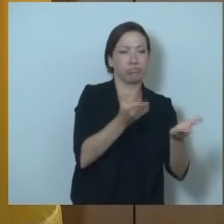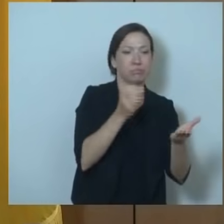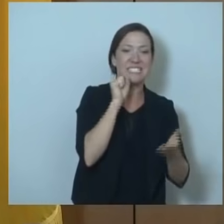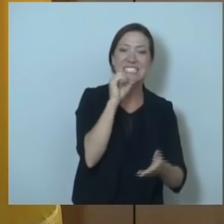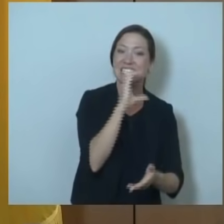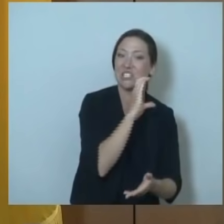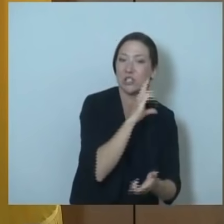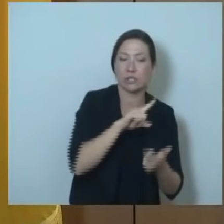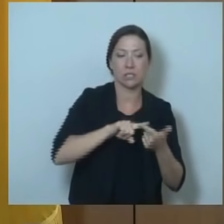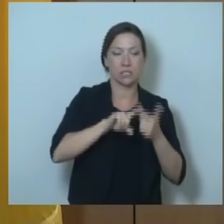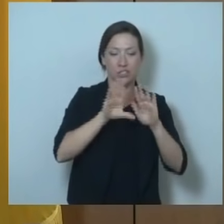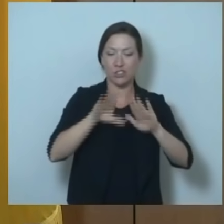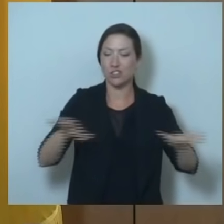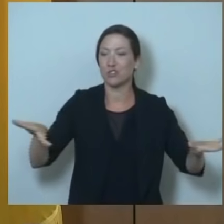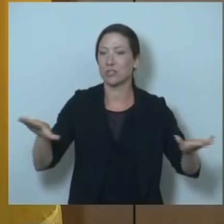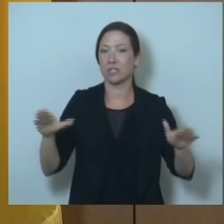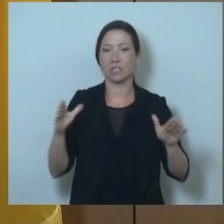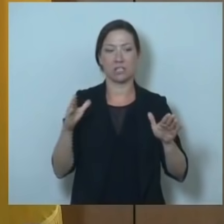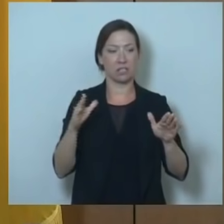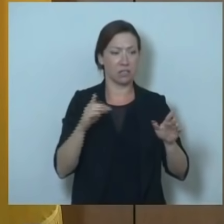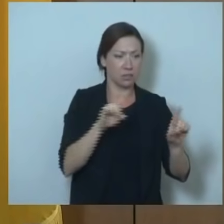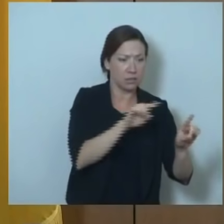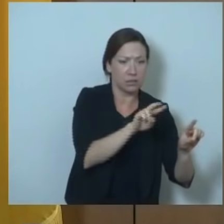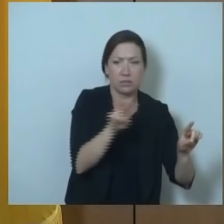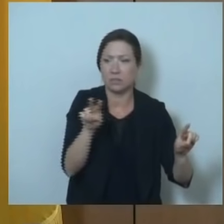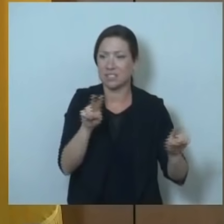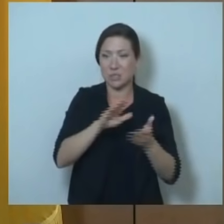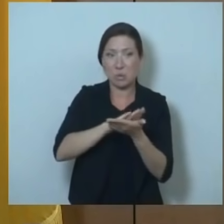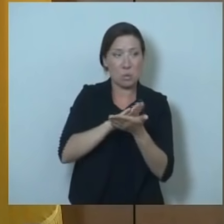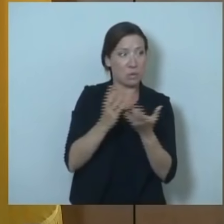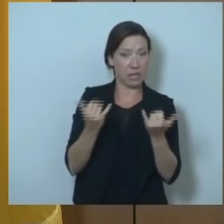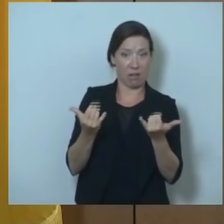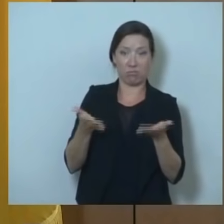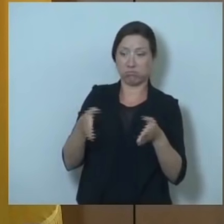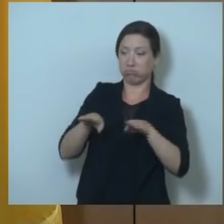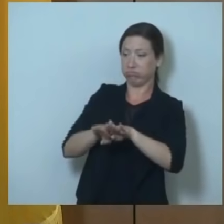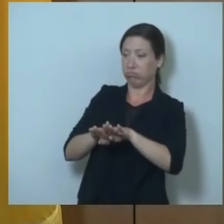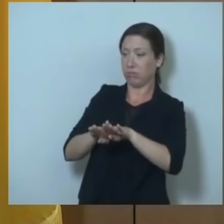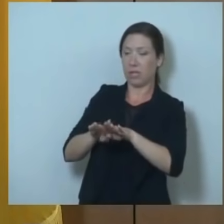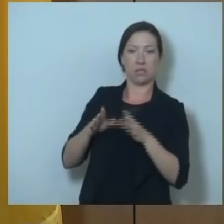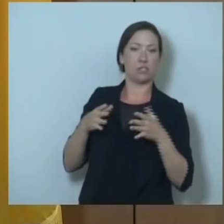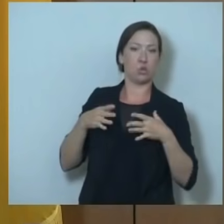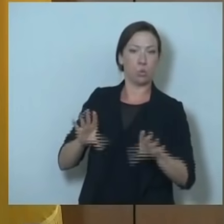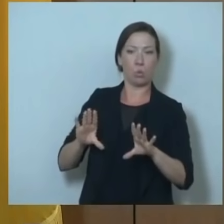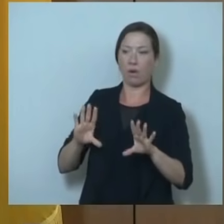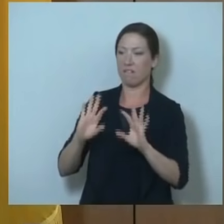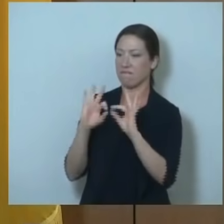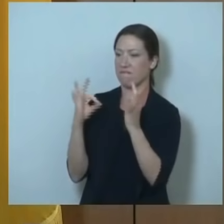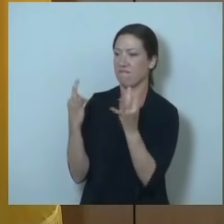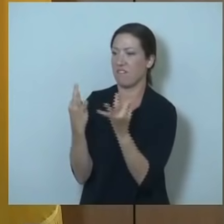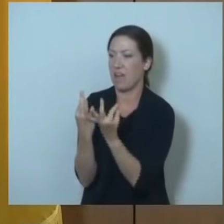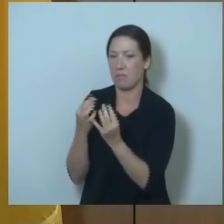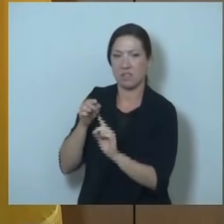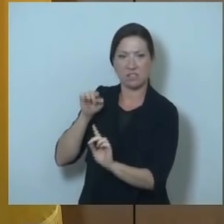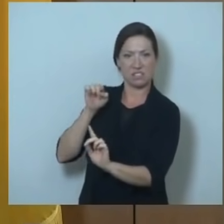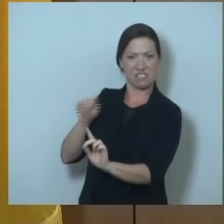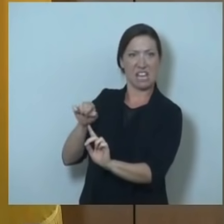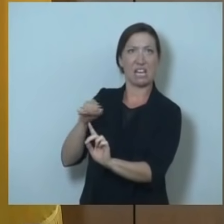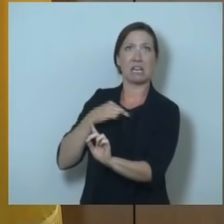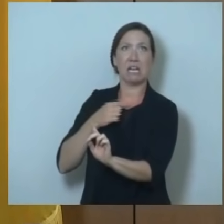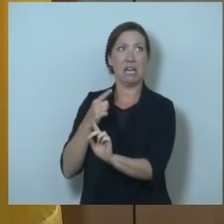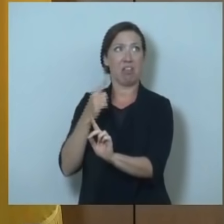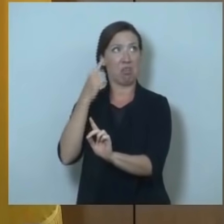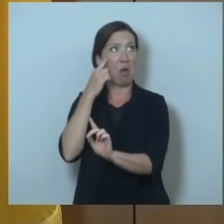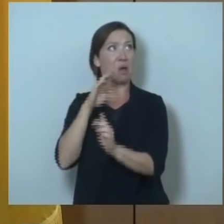children, making sure that since school's been closed, that not a single family who was expecting those meals for